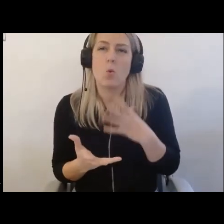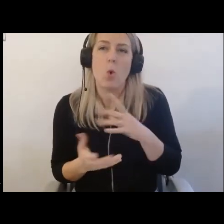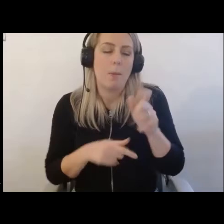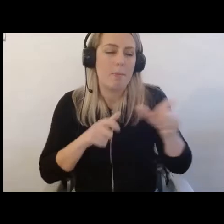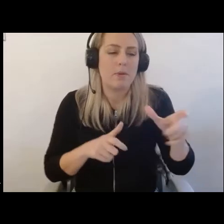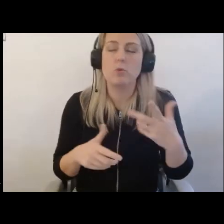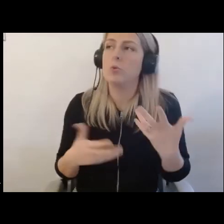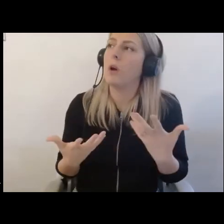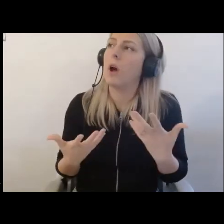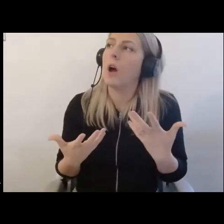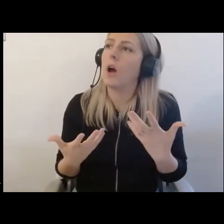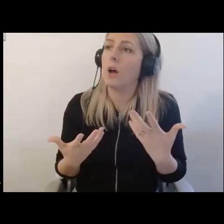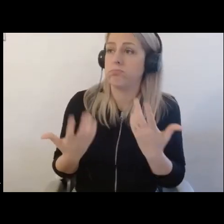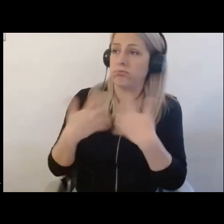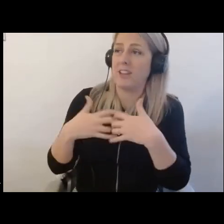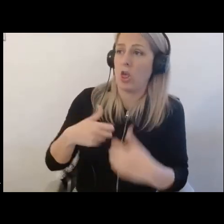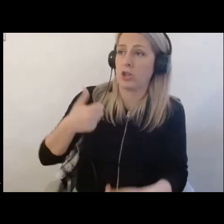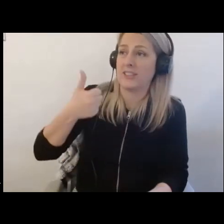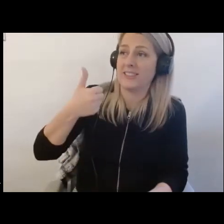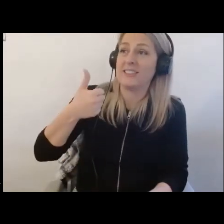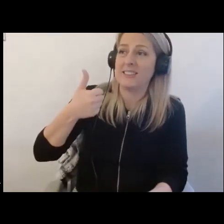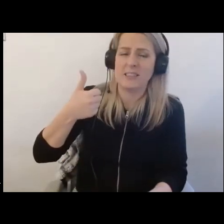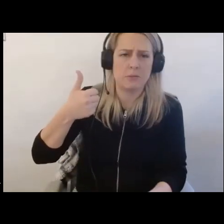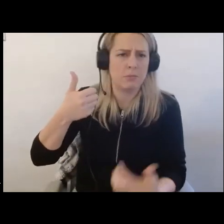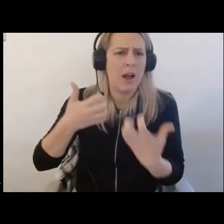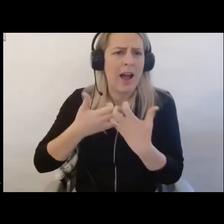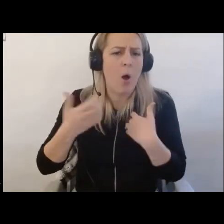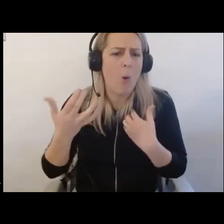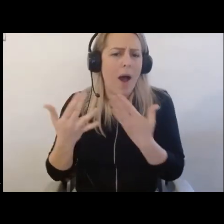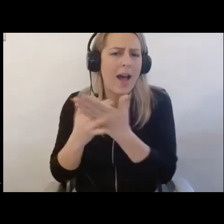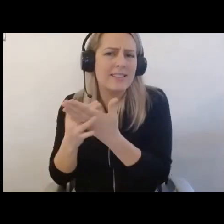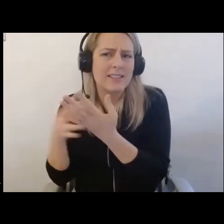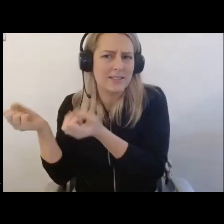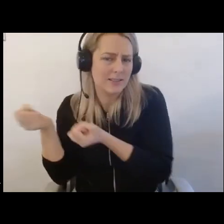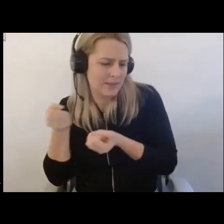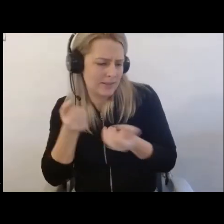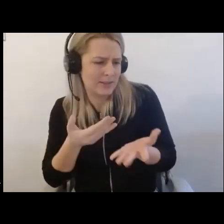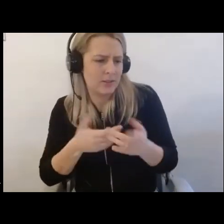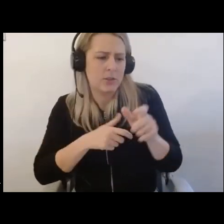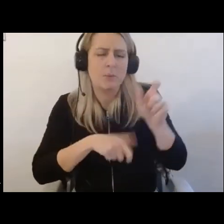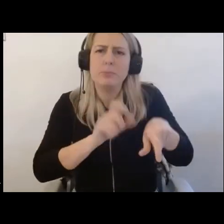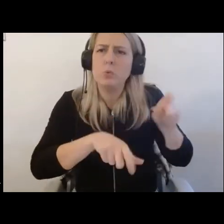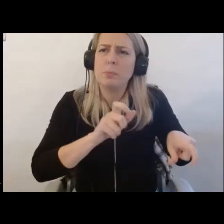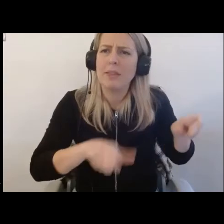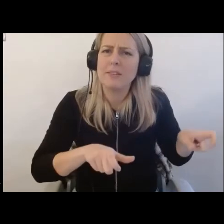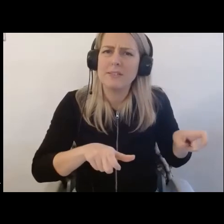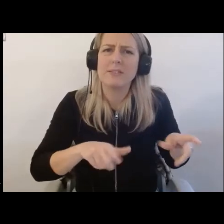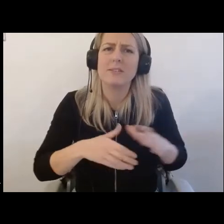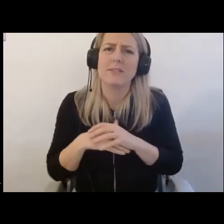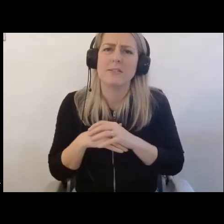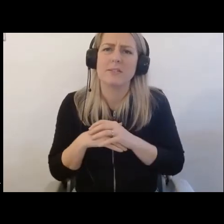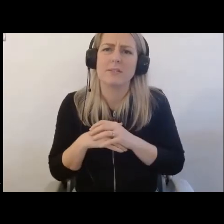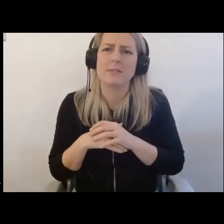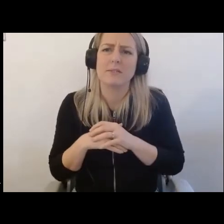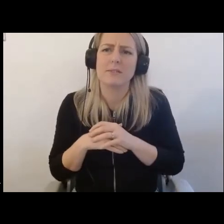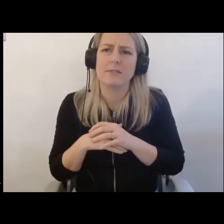would get hold of it for my pupils. And so the sort of resources first kind of universal